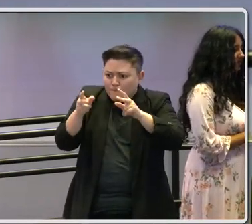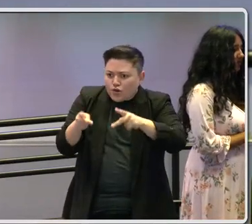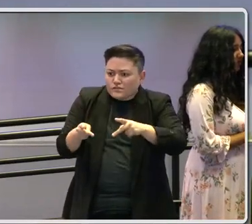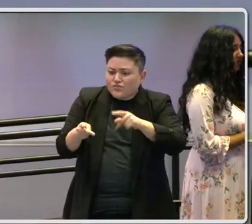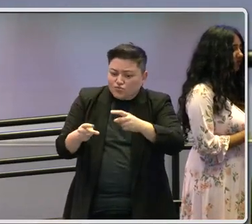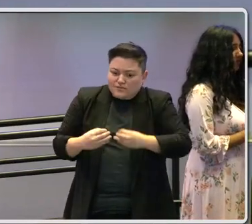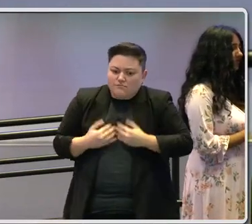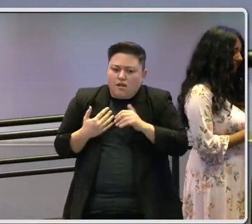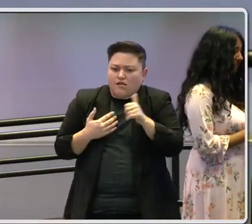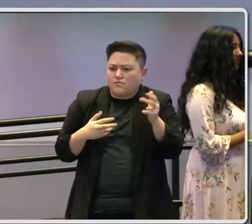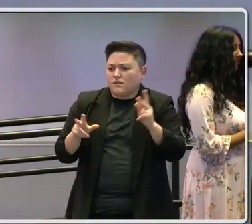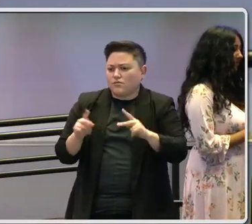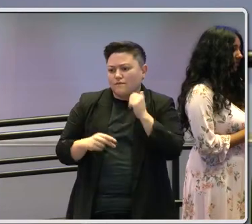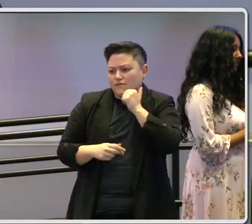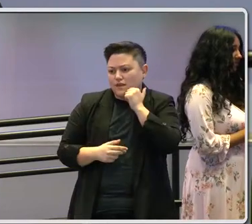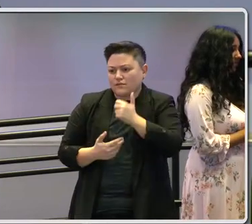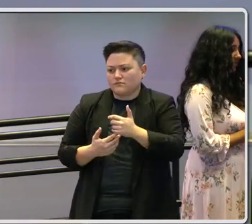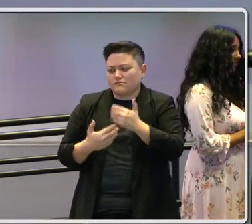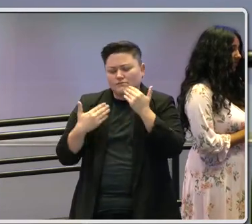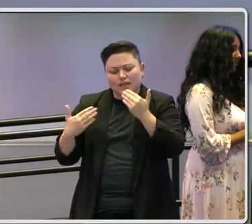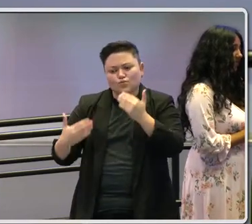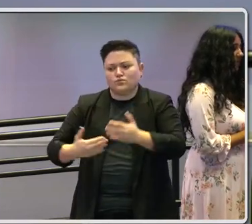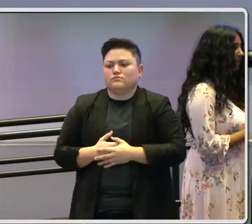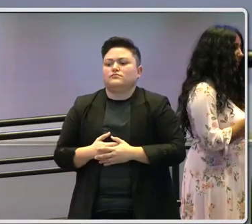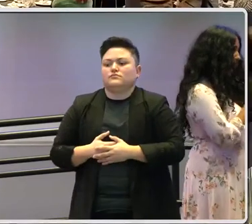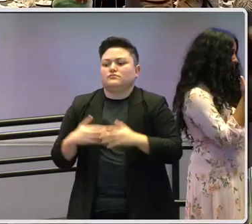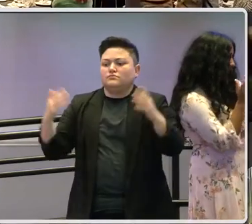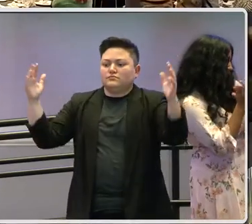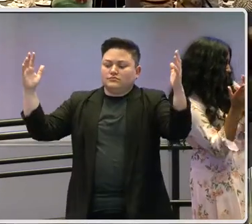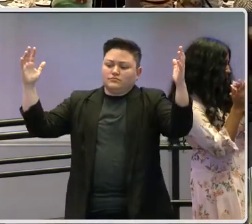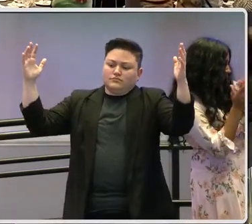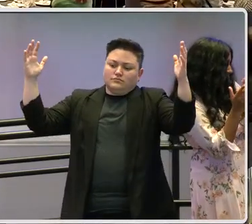for others. Thank you.